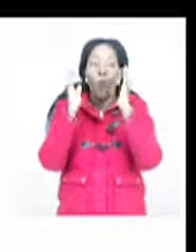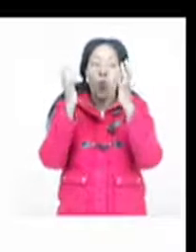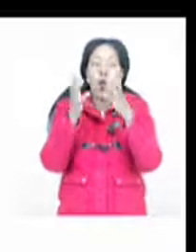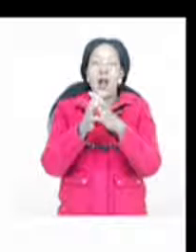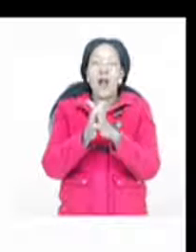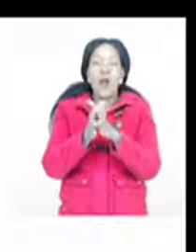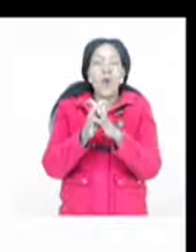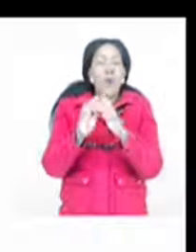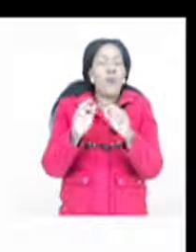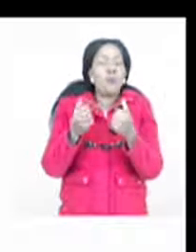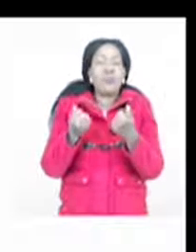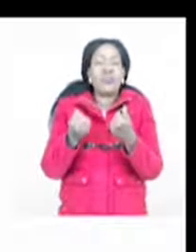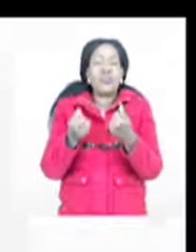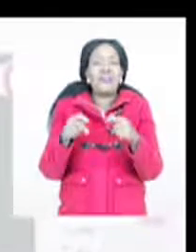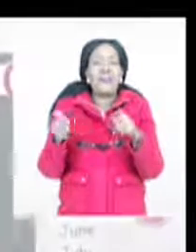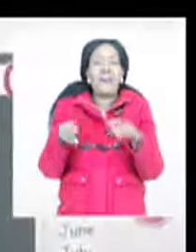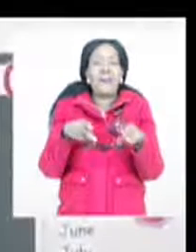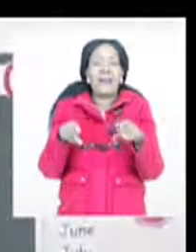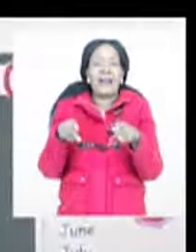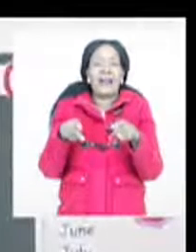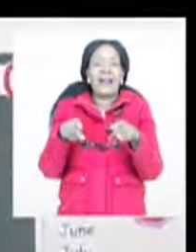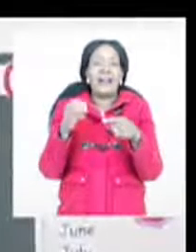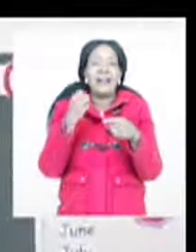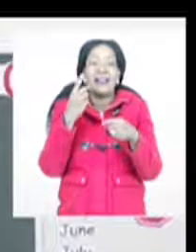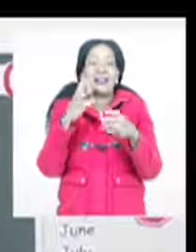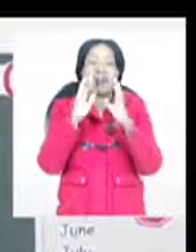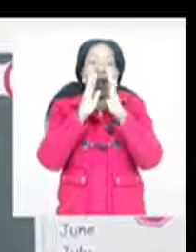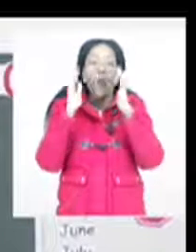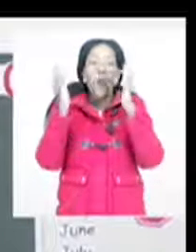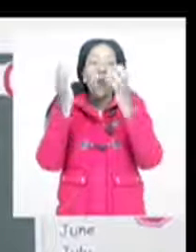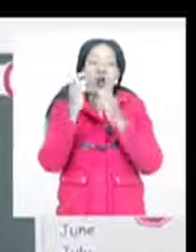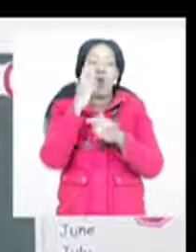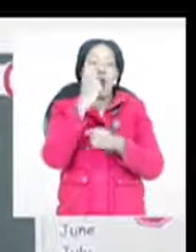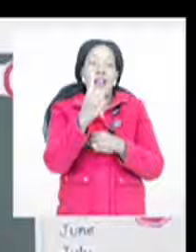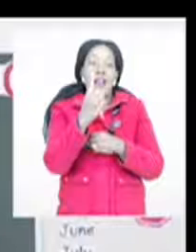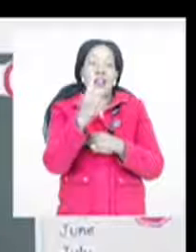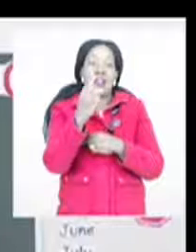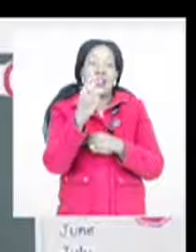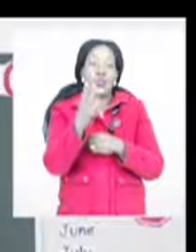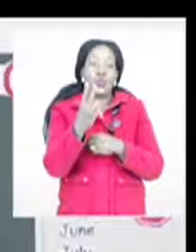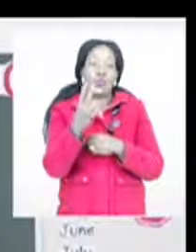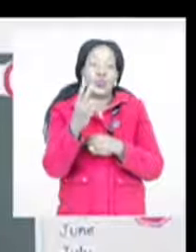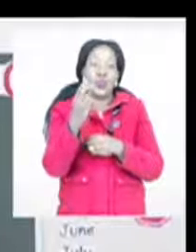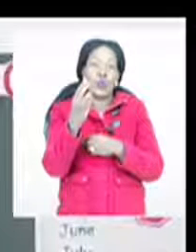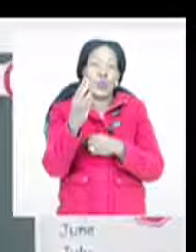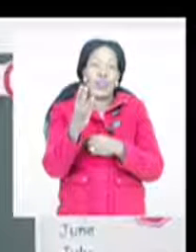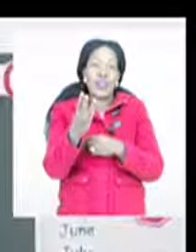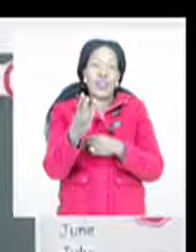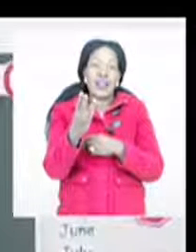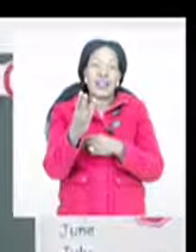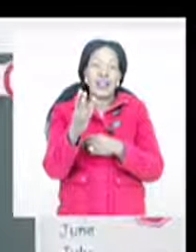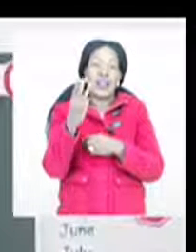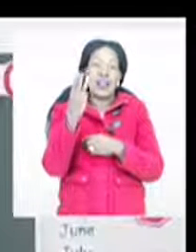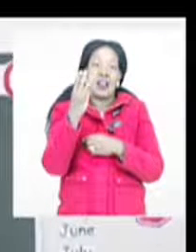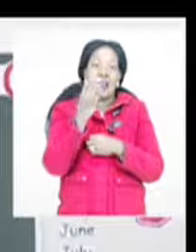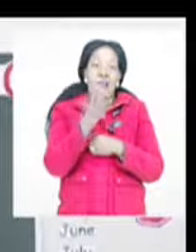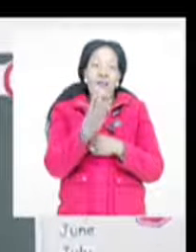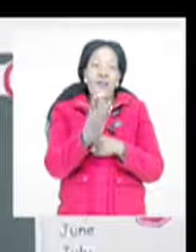have a party later. Let's count the balloons. 1, 2,